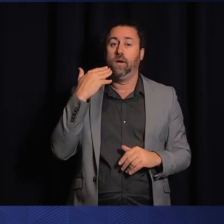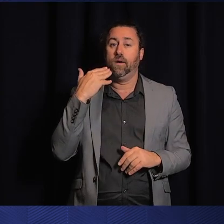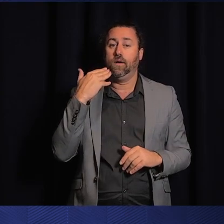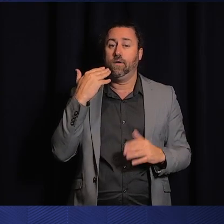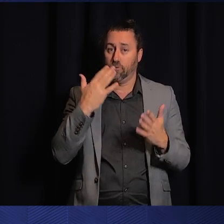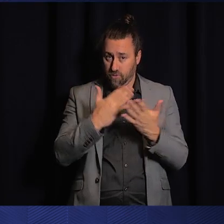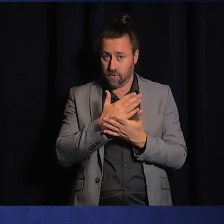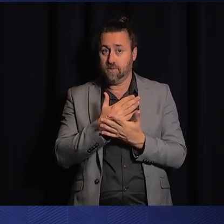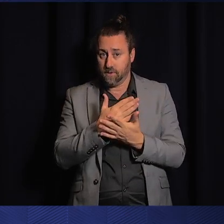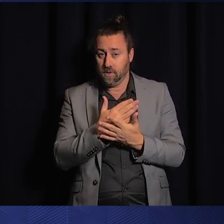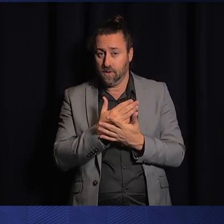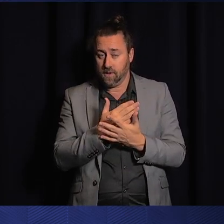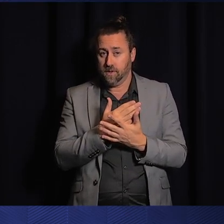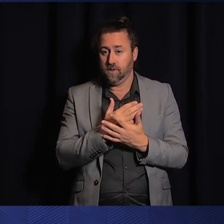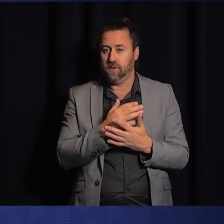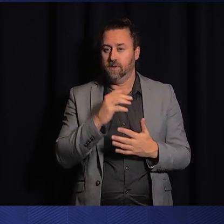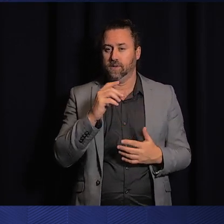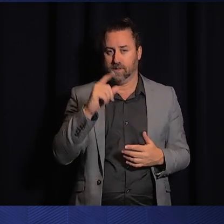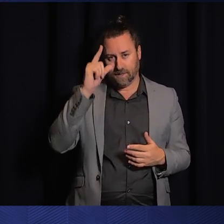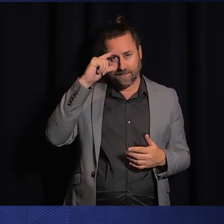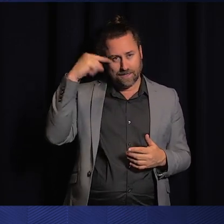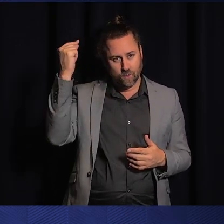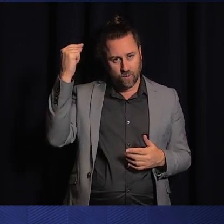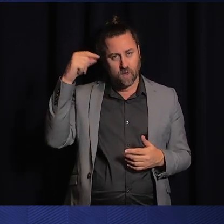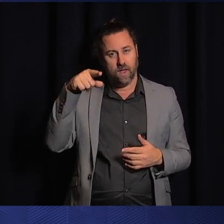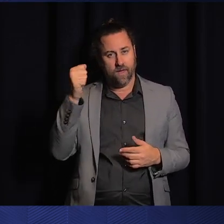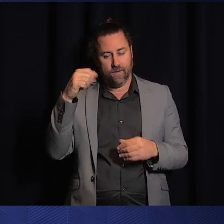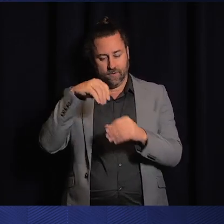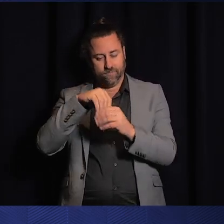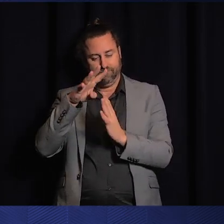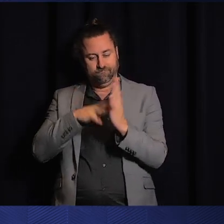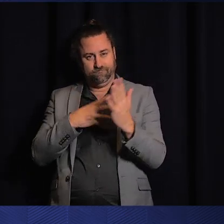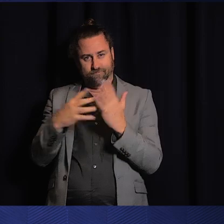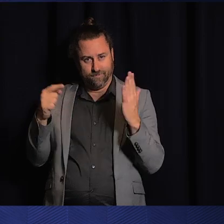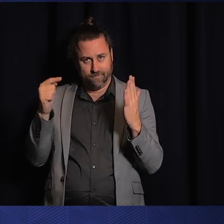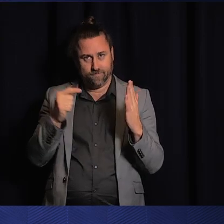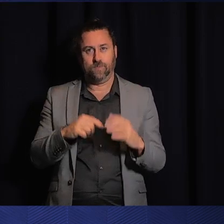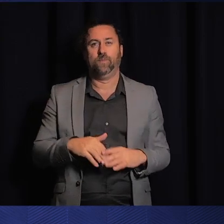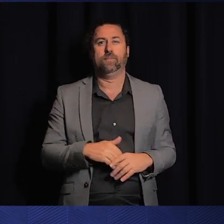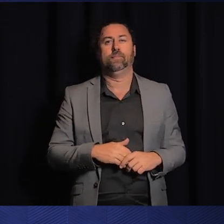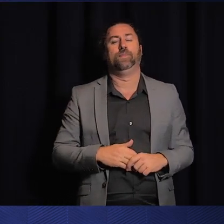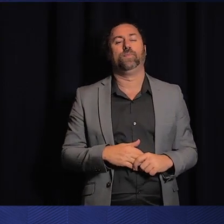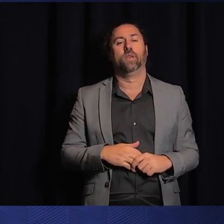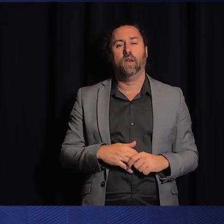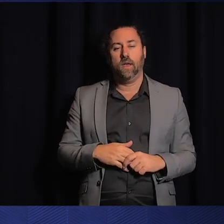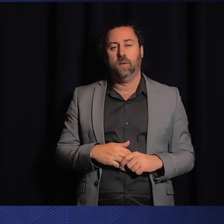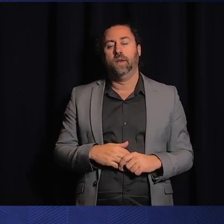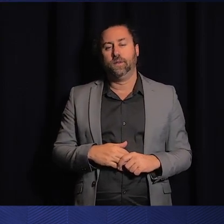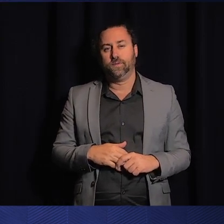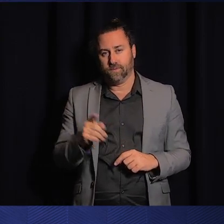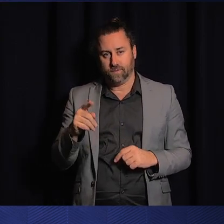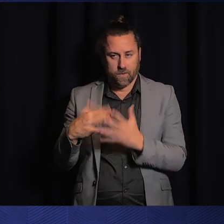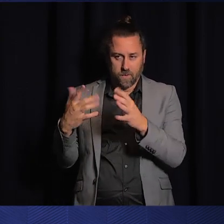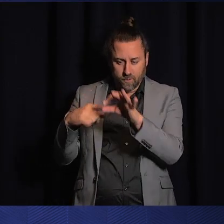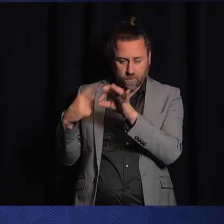that's covered by CEDAW. But also, there were many questions actually. But I would like